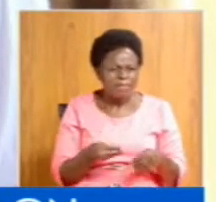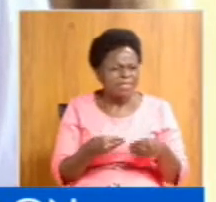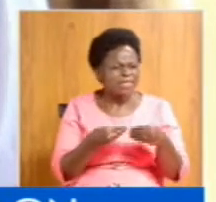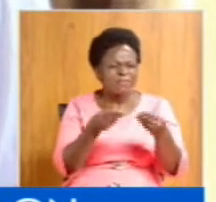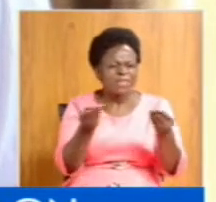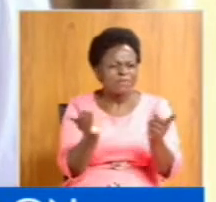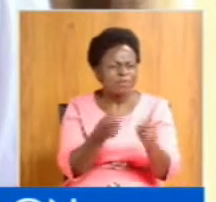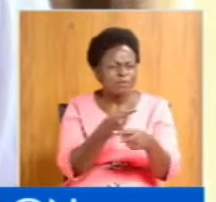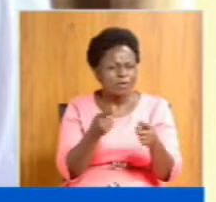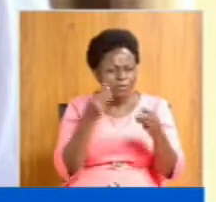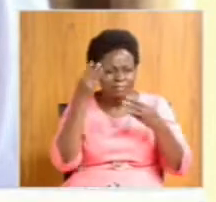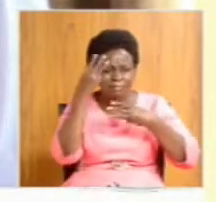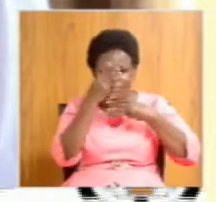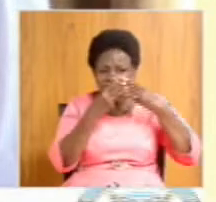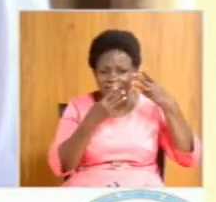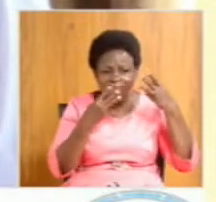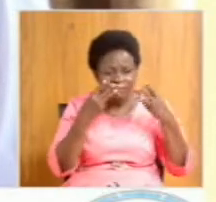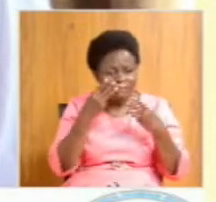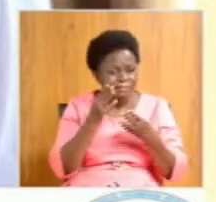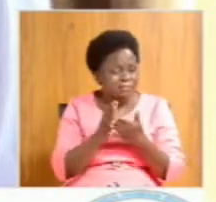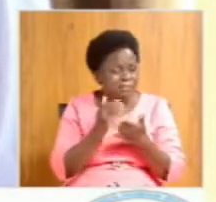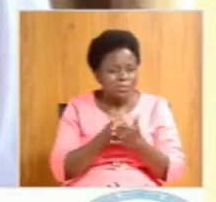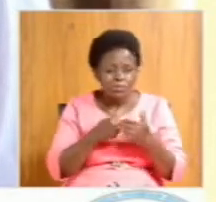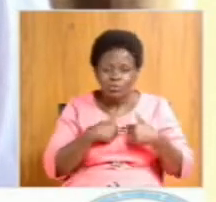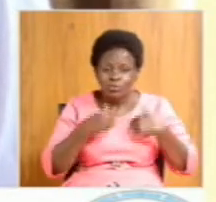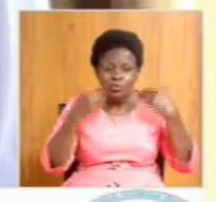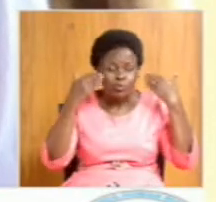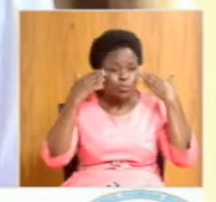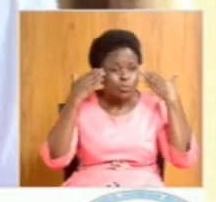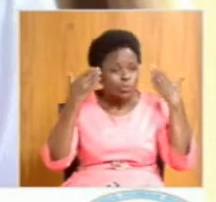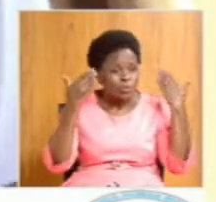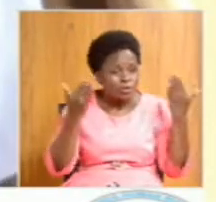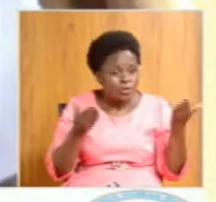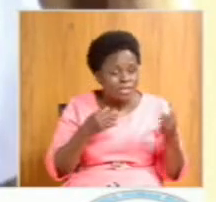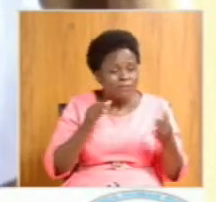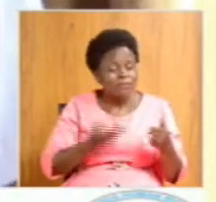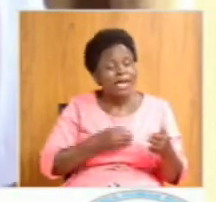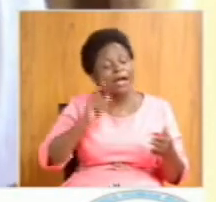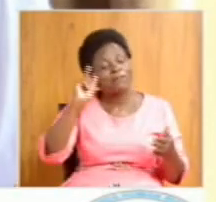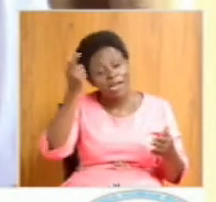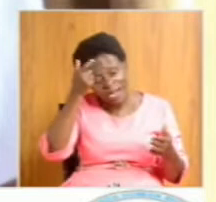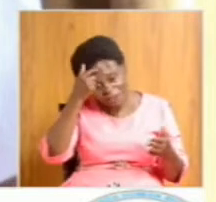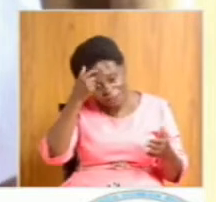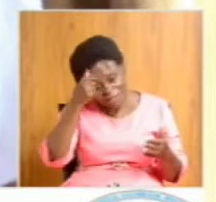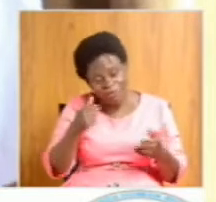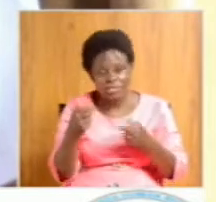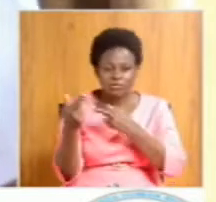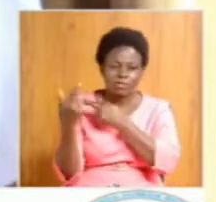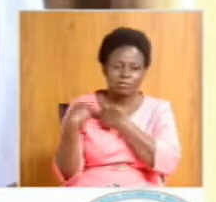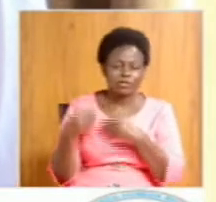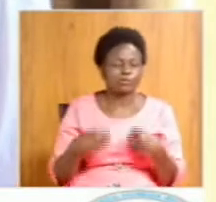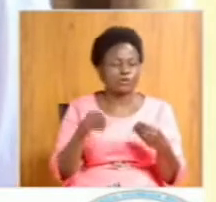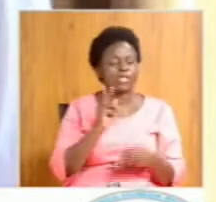And it's worrying because we don't know whether now we still have a government that is meant to provide for the